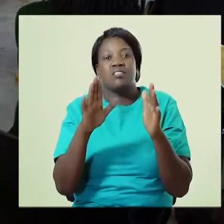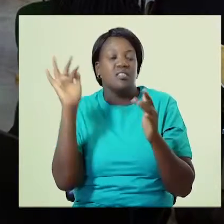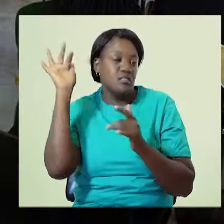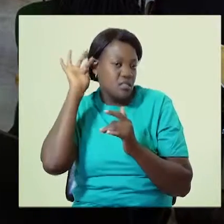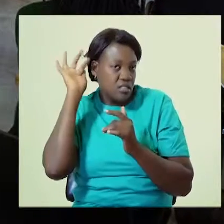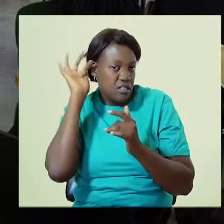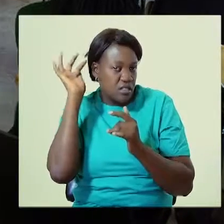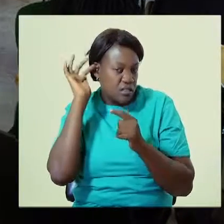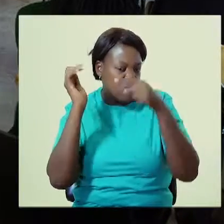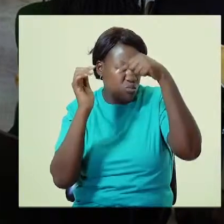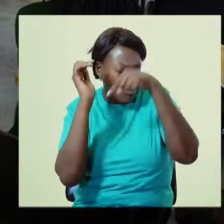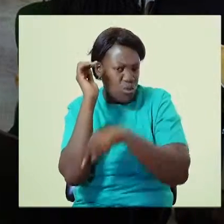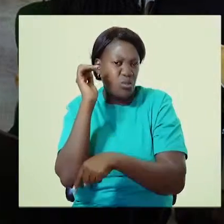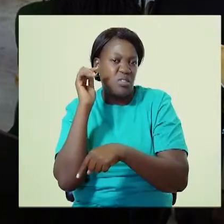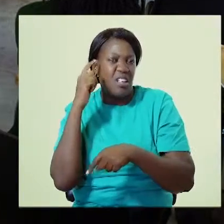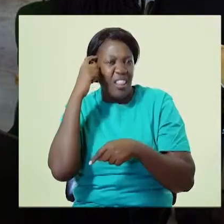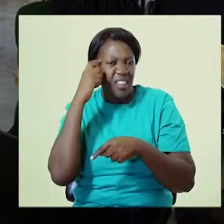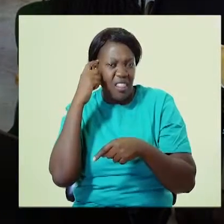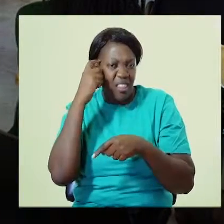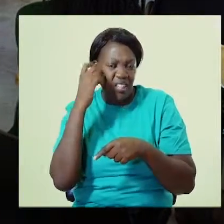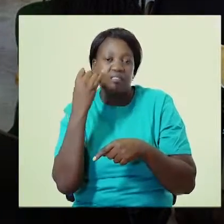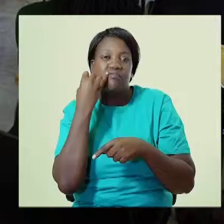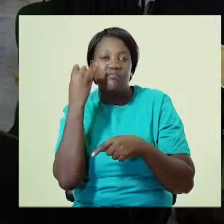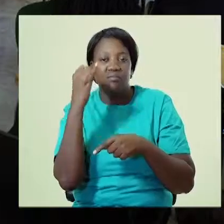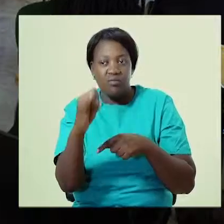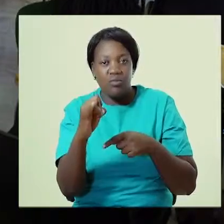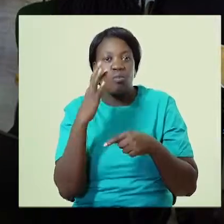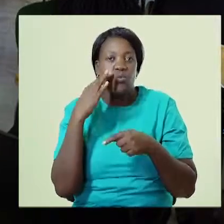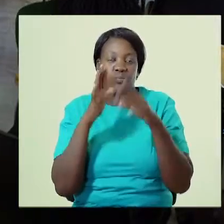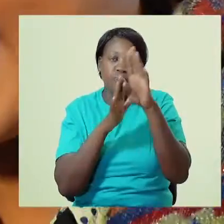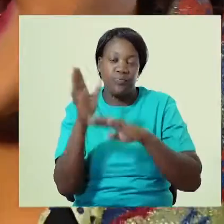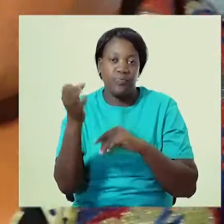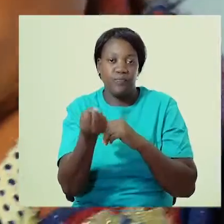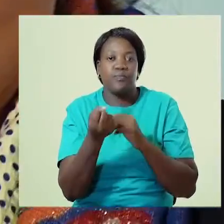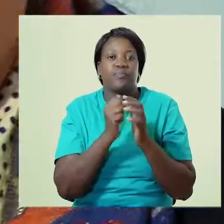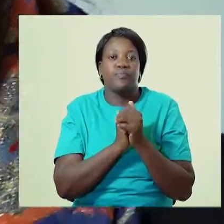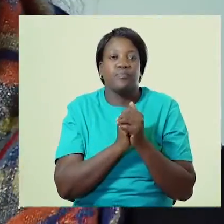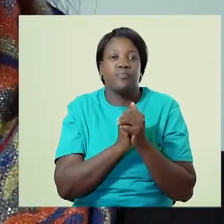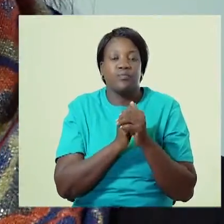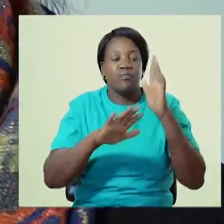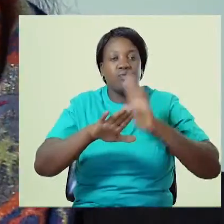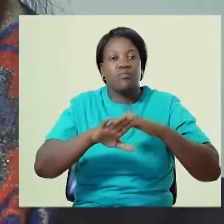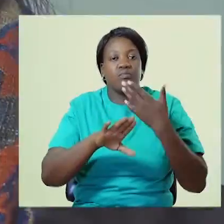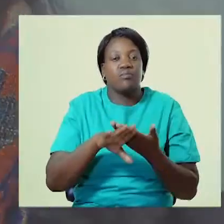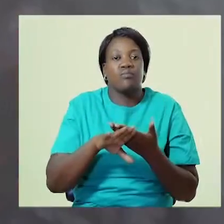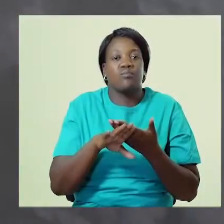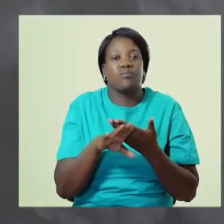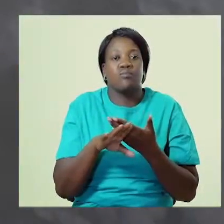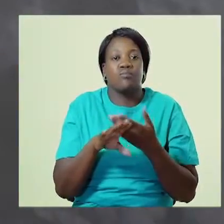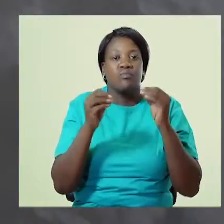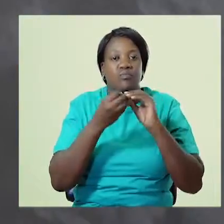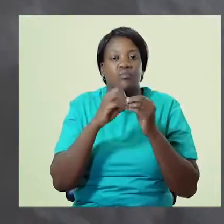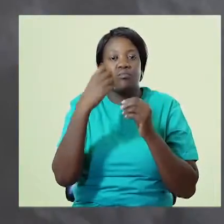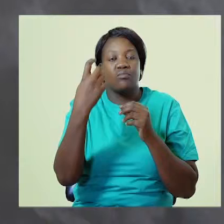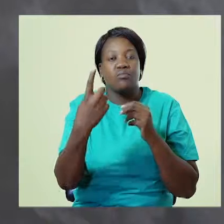listen intently when you think your specific information will come. Now, for example, number